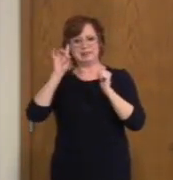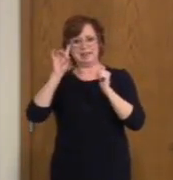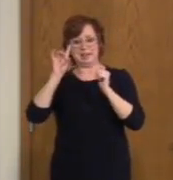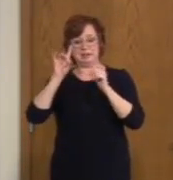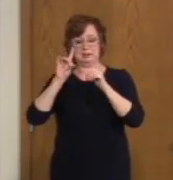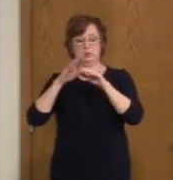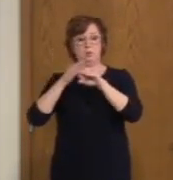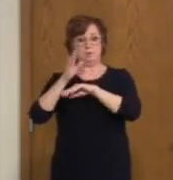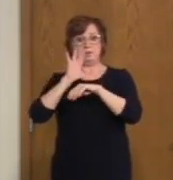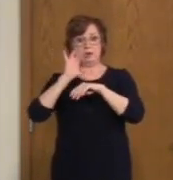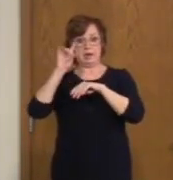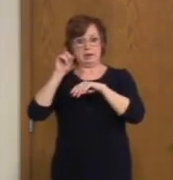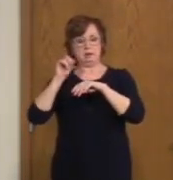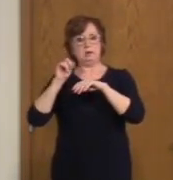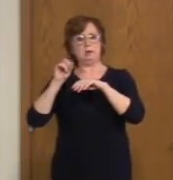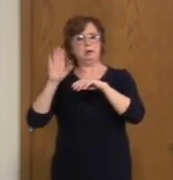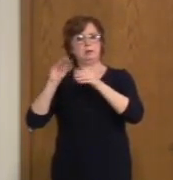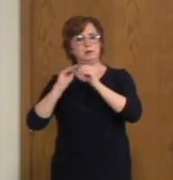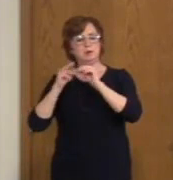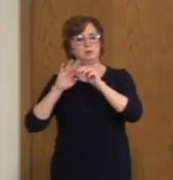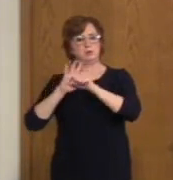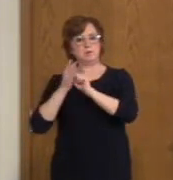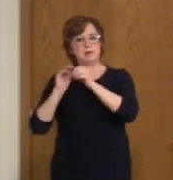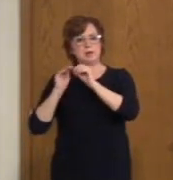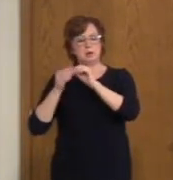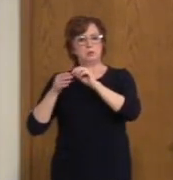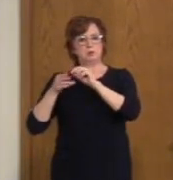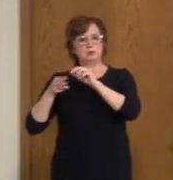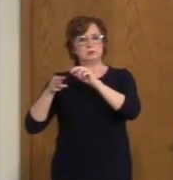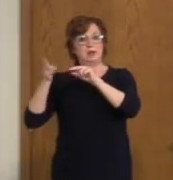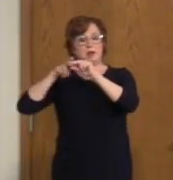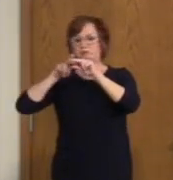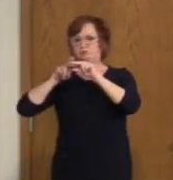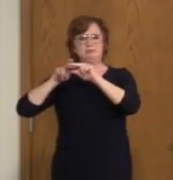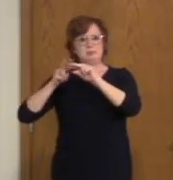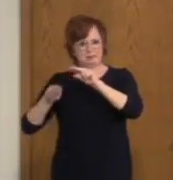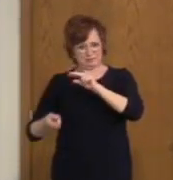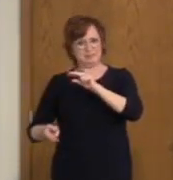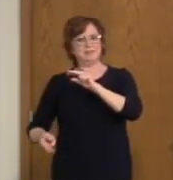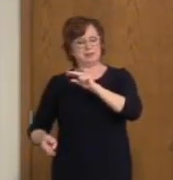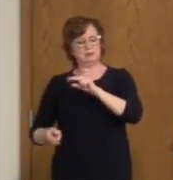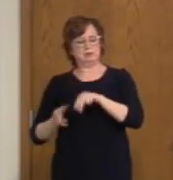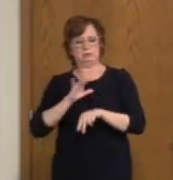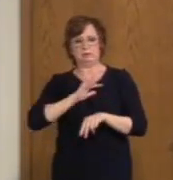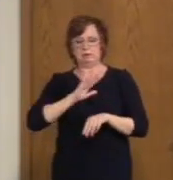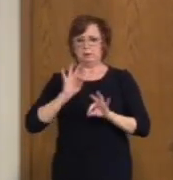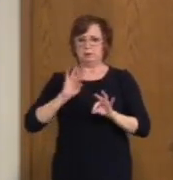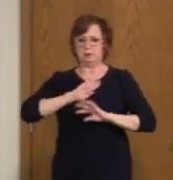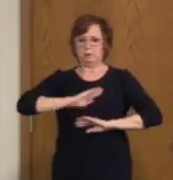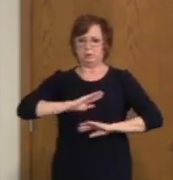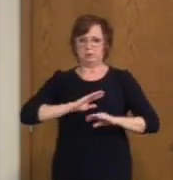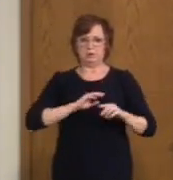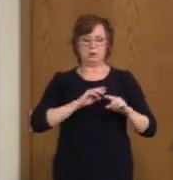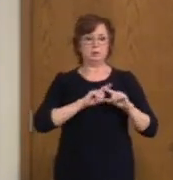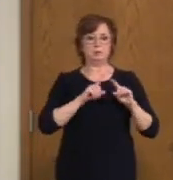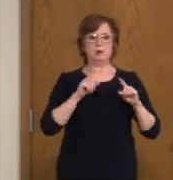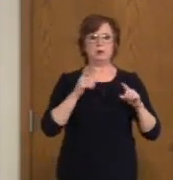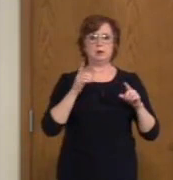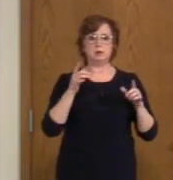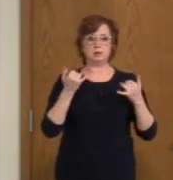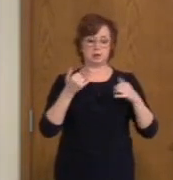seeing the benefits of vaccination. And as the Premier said, as the vaccination program accelerates, we must step forward and